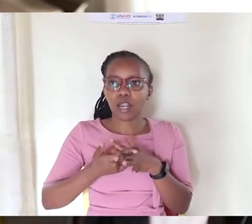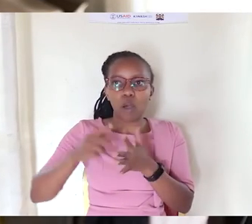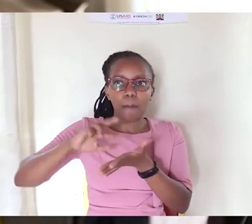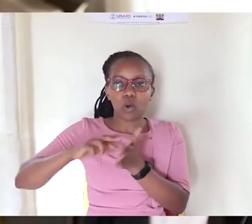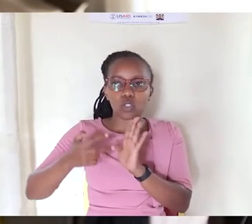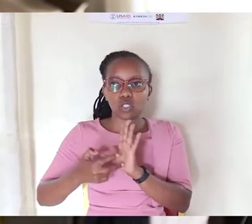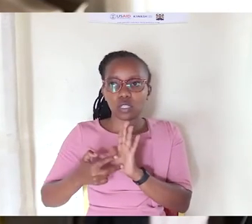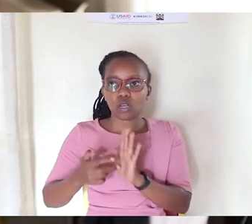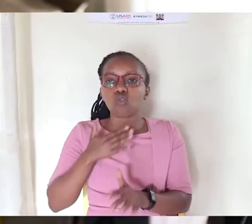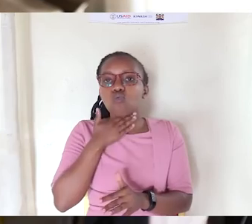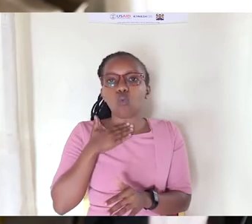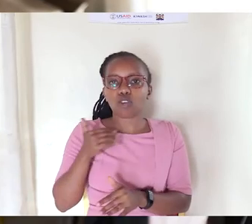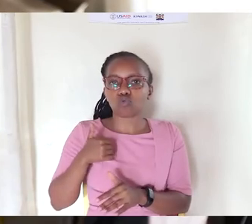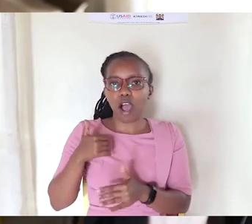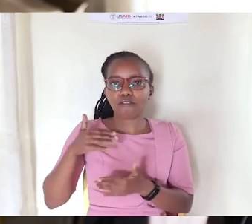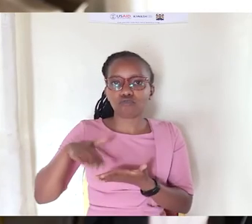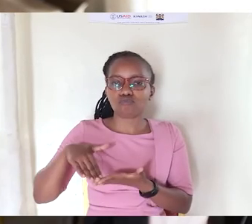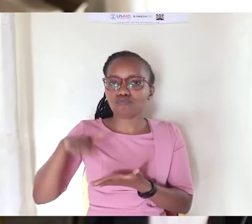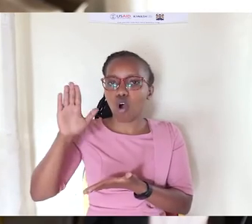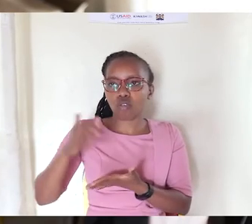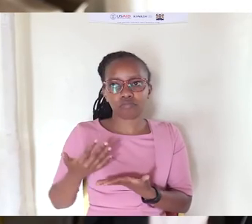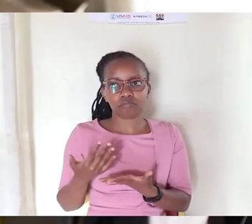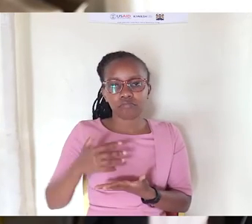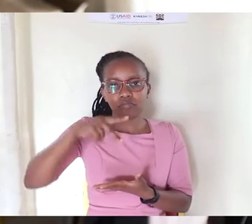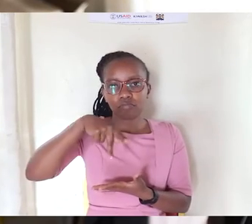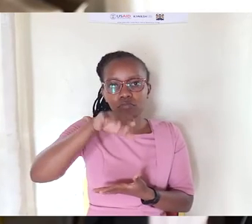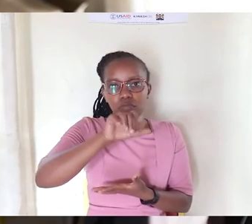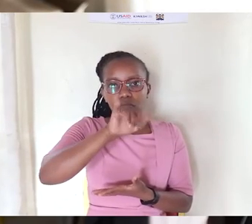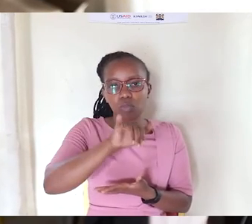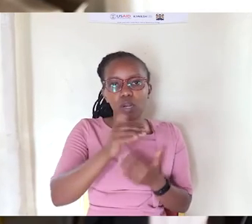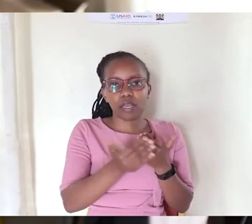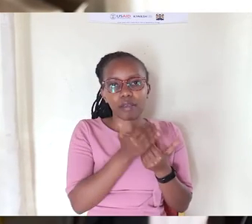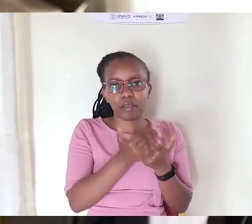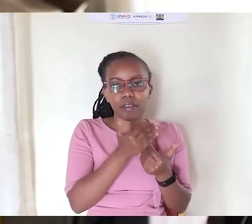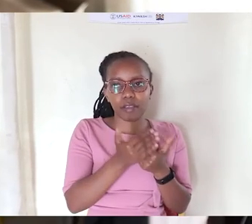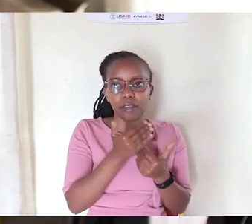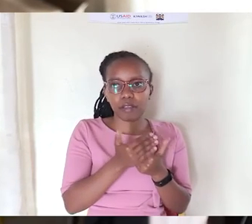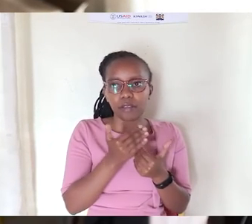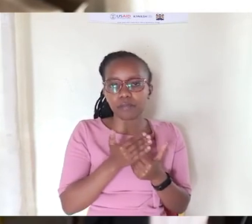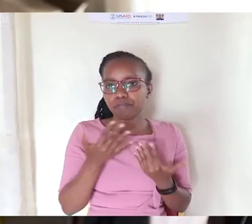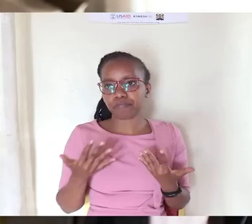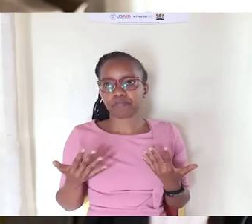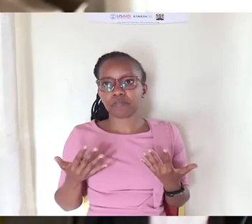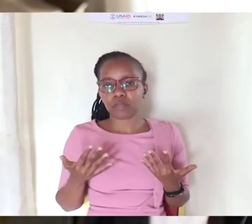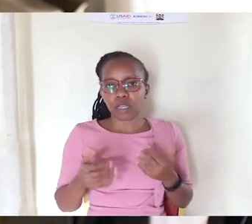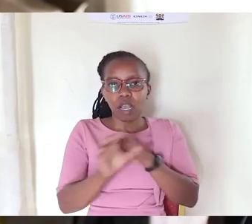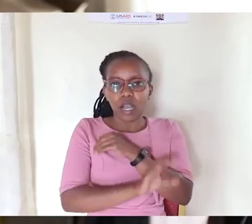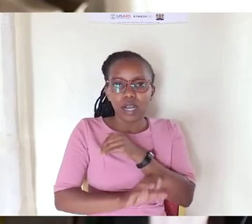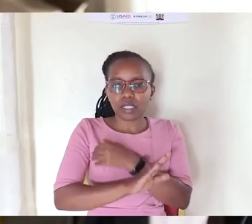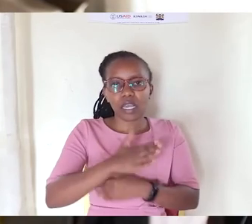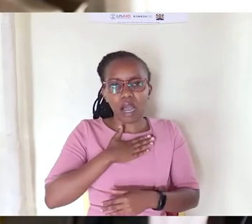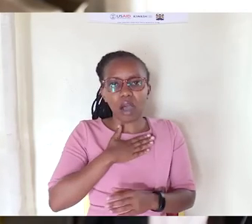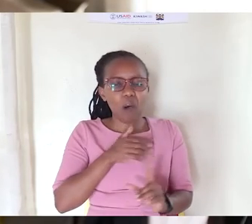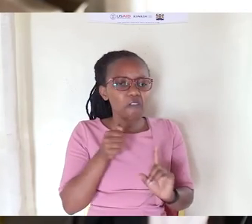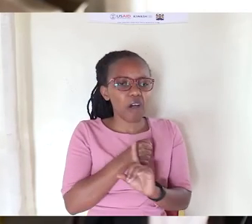have a pilot in more than one place. We can't be a country that has witnessed electoral violence every single cycle,